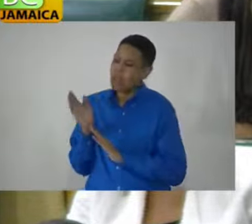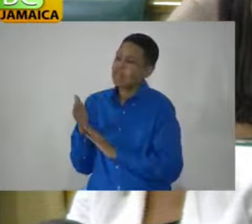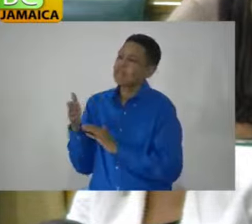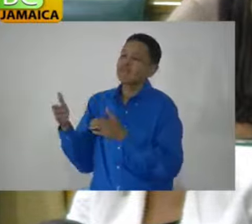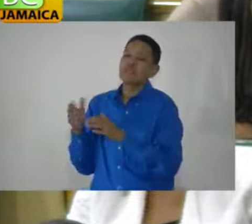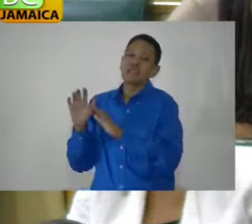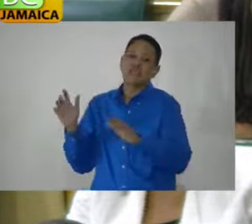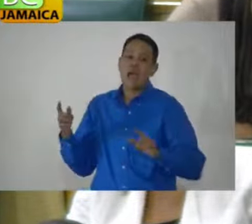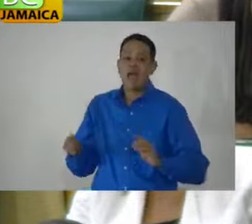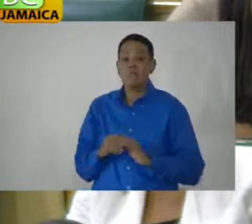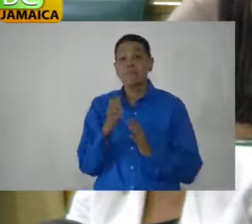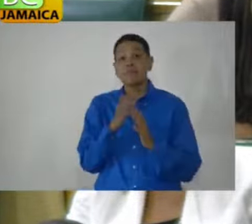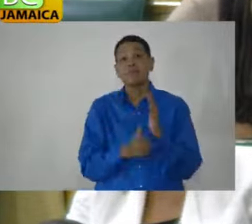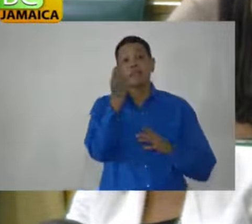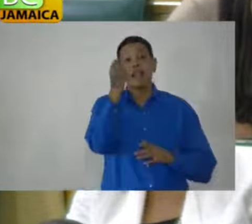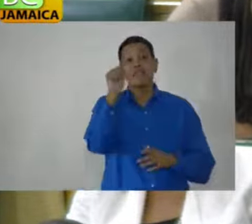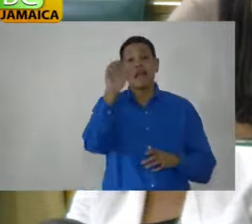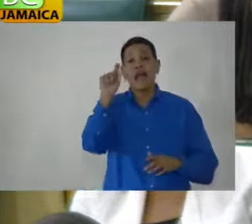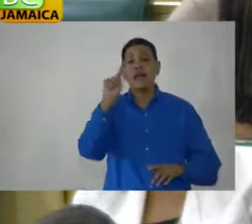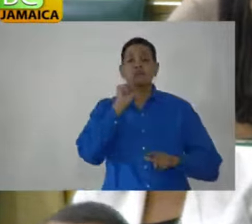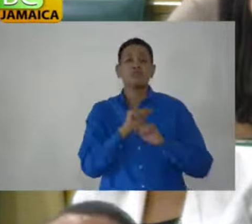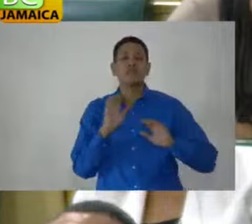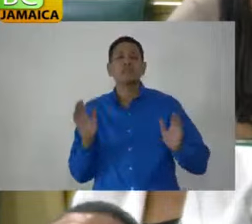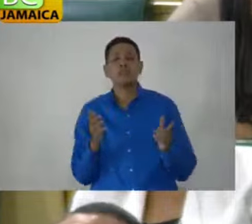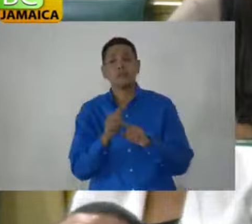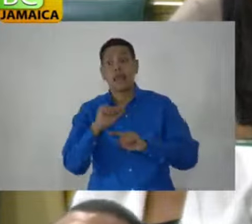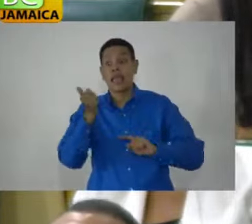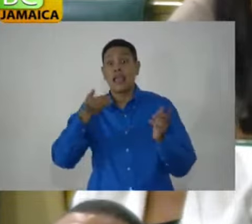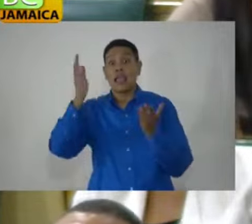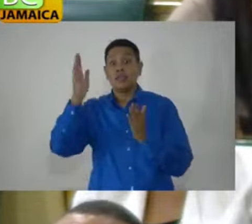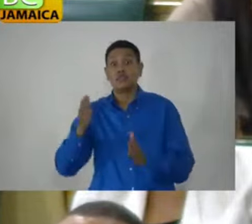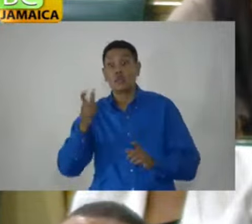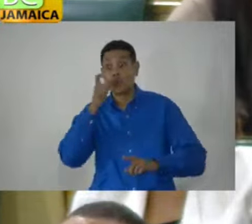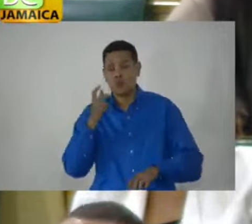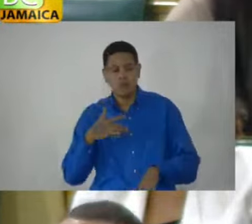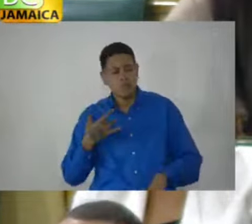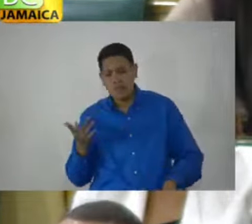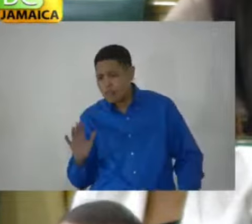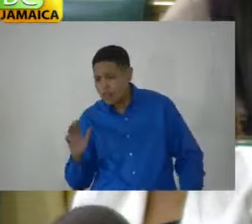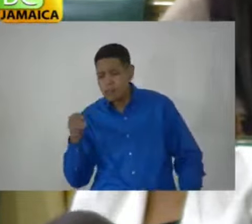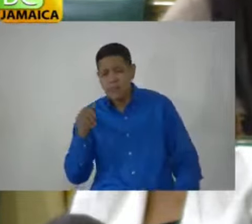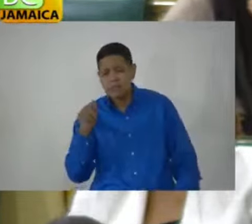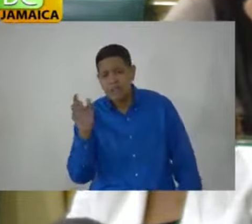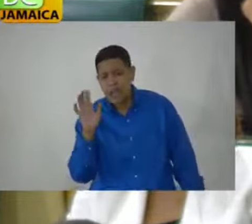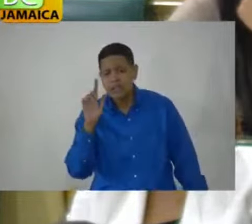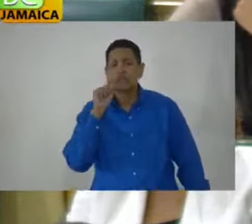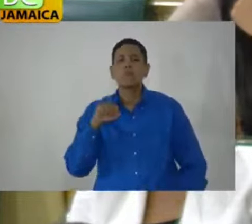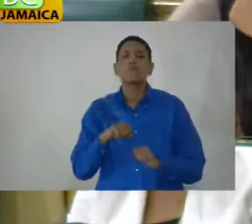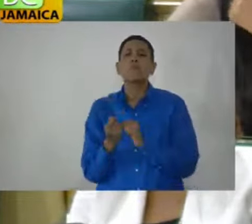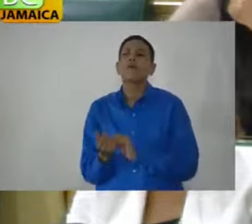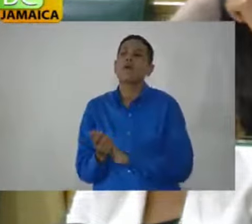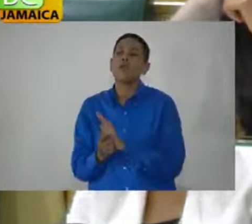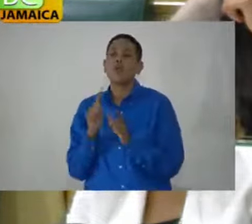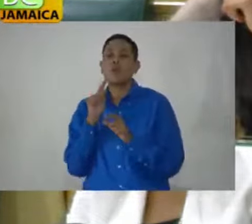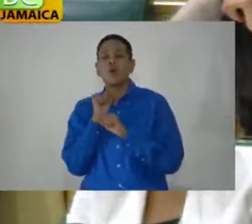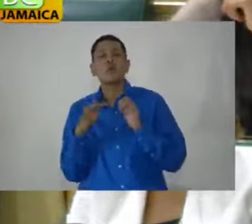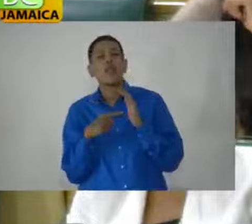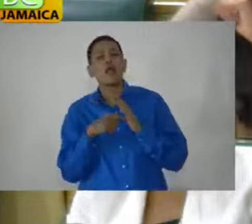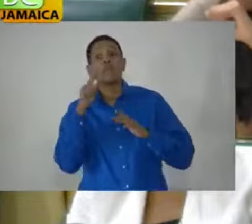sector. Section 11 of the Act stipulates that any exporter who fails to pay the levy commits an offence and is liable to